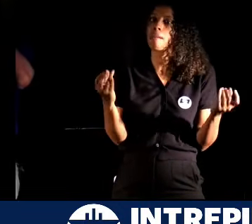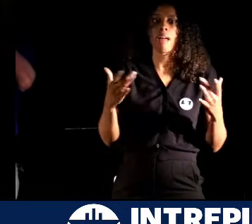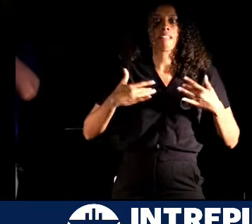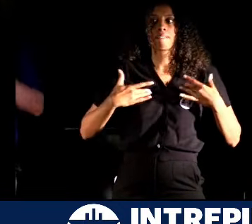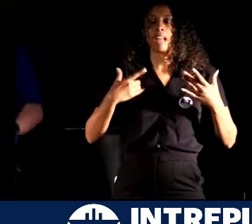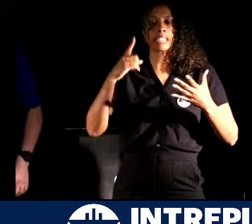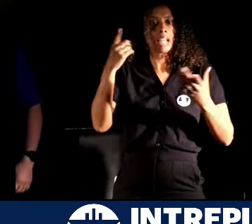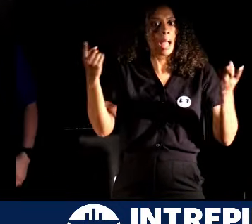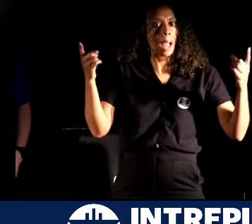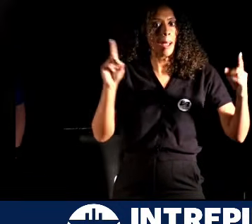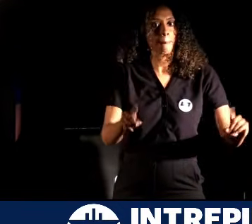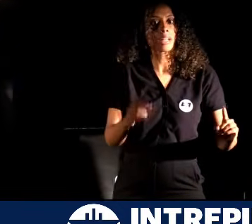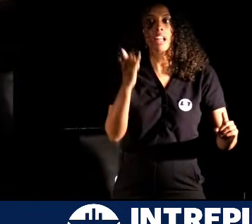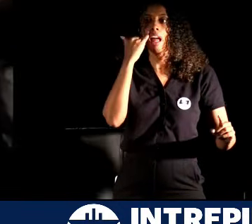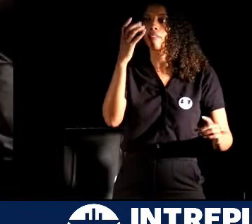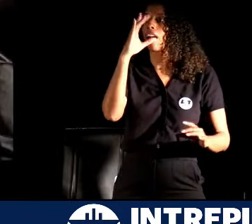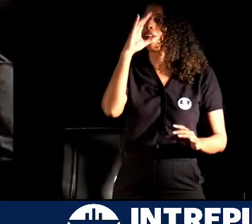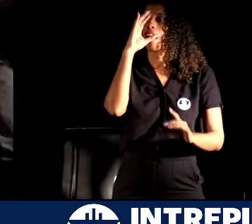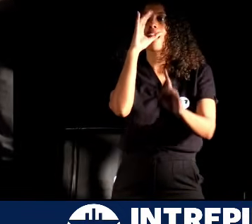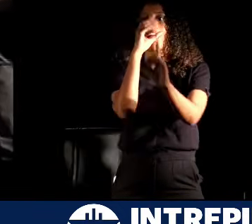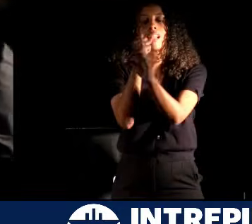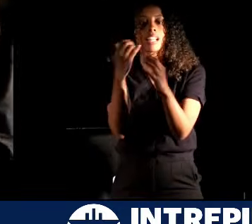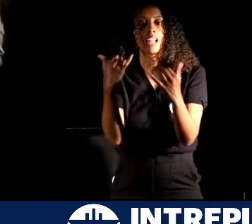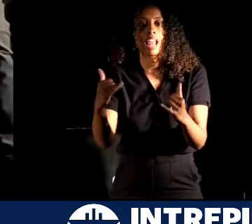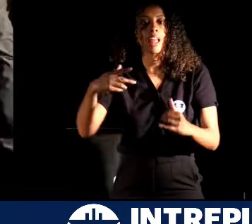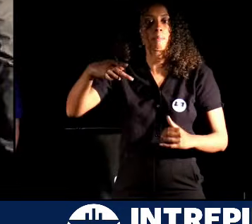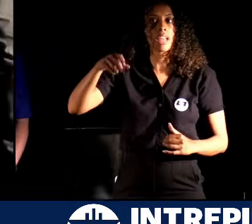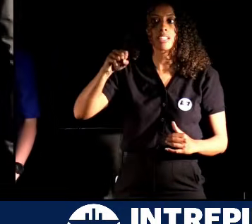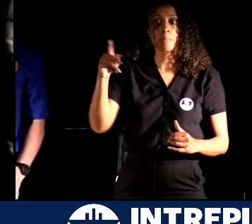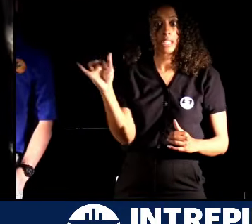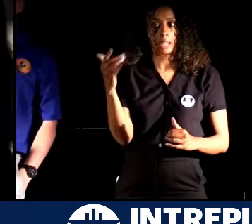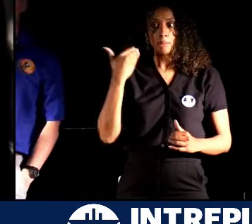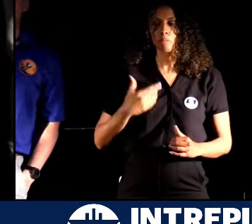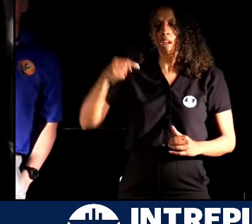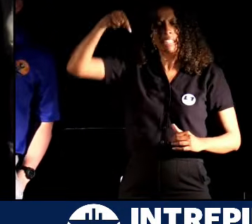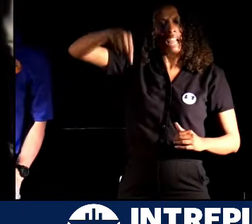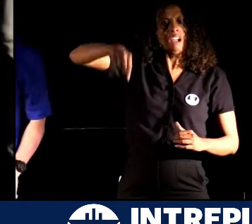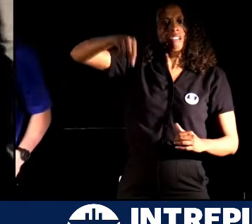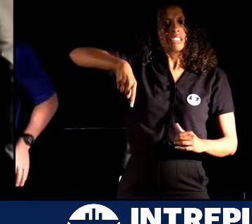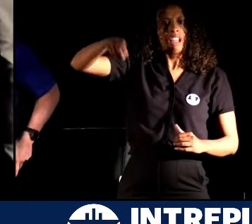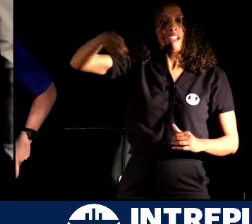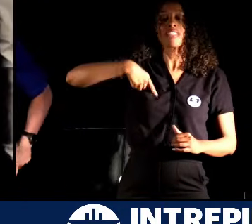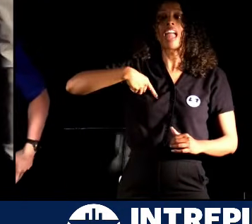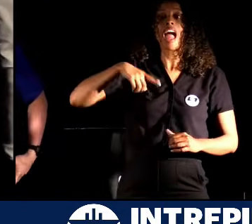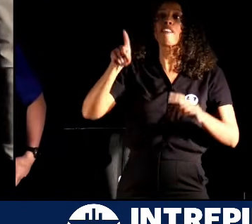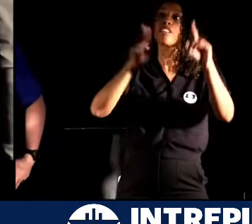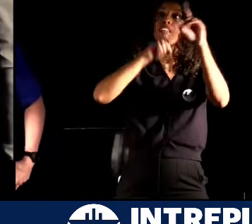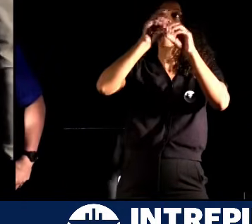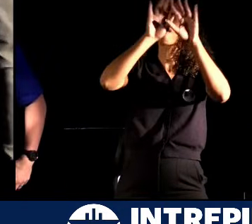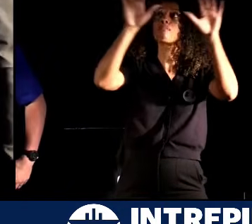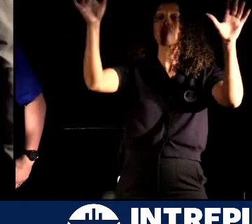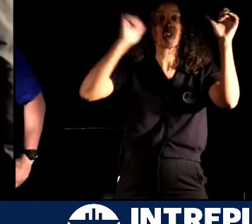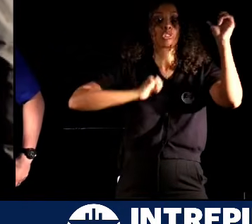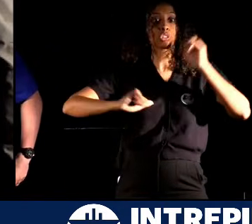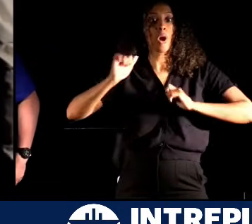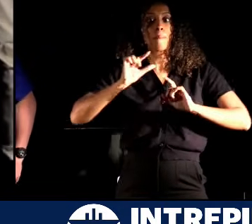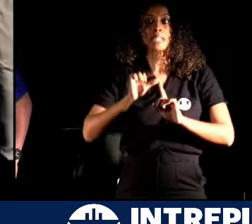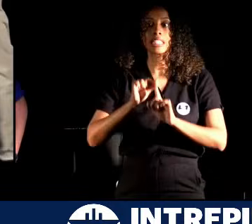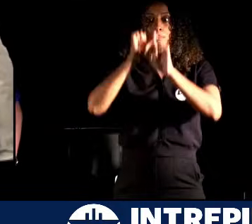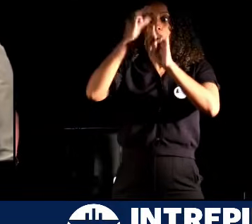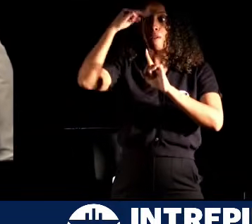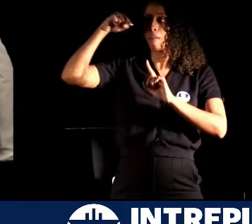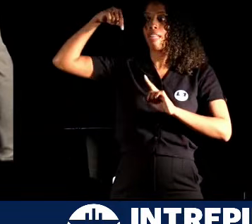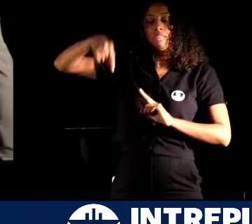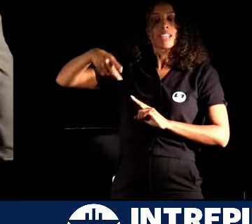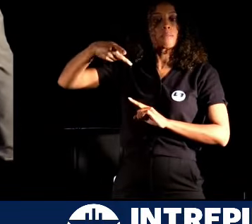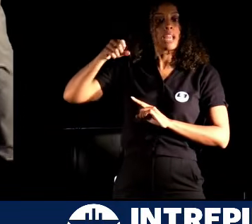on. Of course, if you are fascinated now, as I am, by the Parker Solar Probe, go downstairs, check out their planetarium show. They actually have a special one just for this